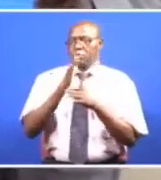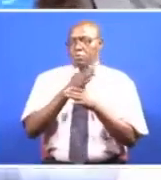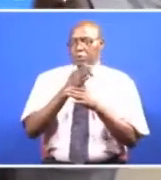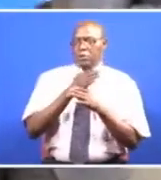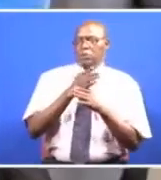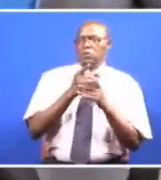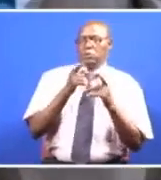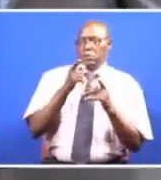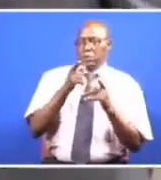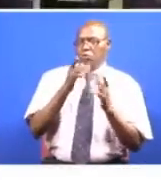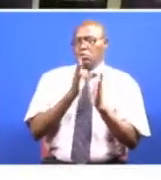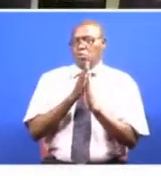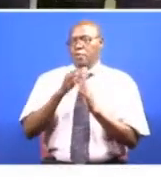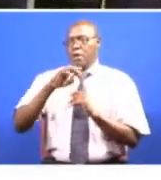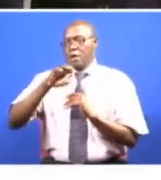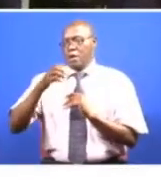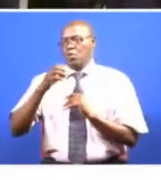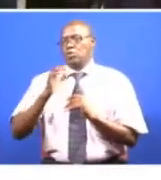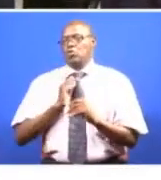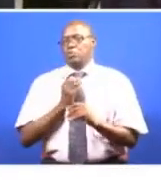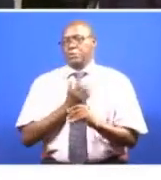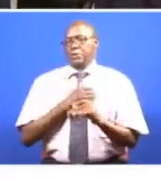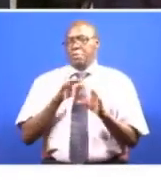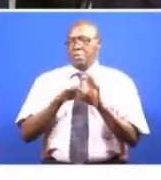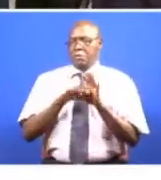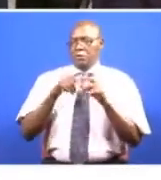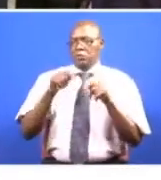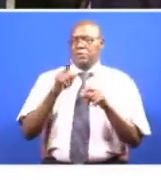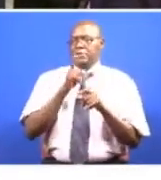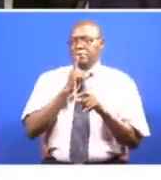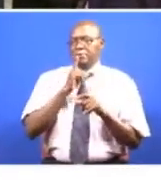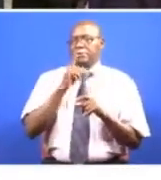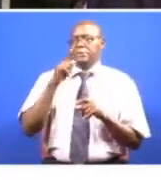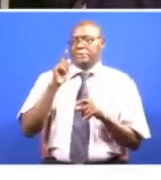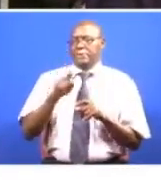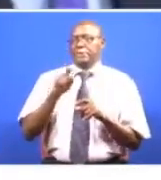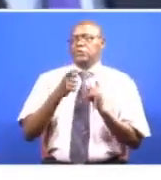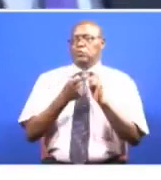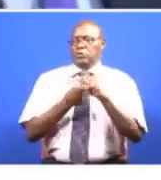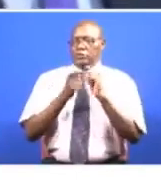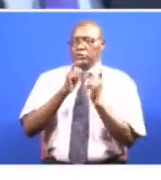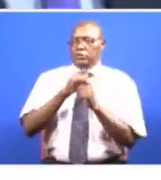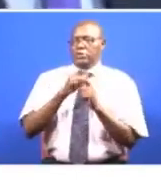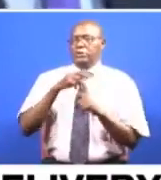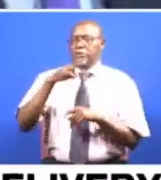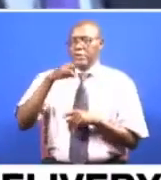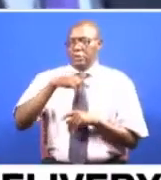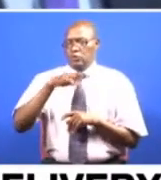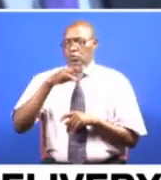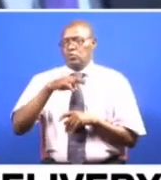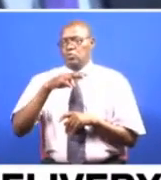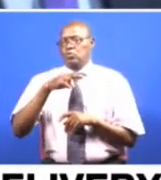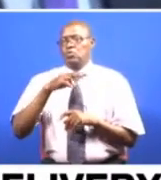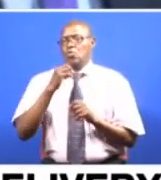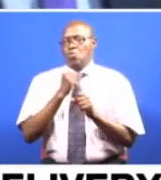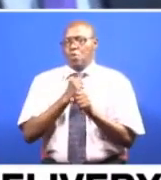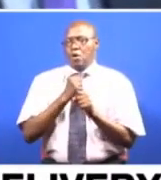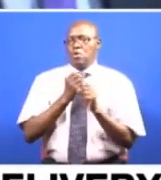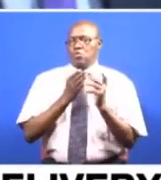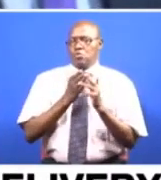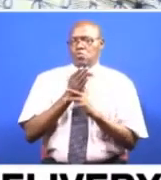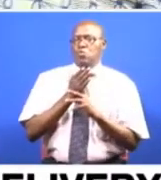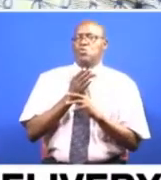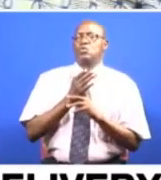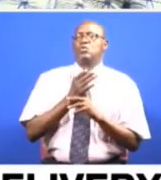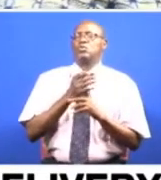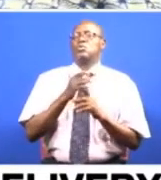county executive committee members today, said there was need for change of attitude towards work by the county employees.